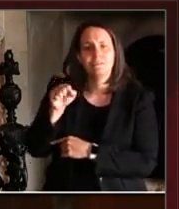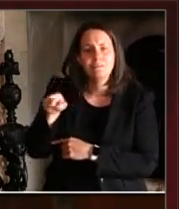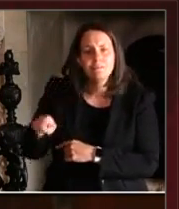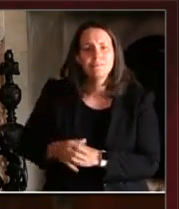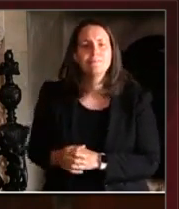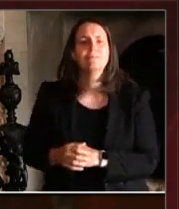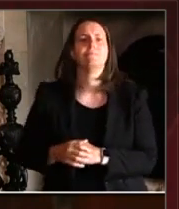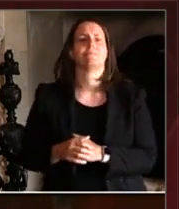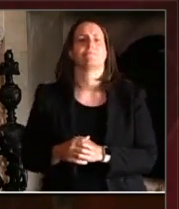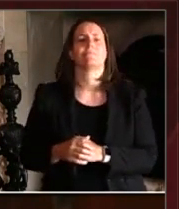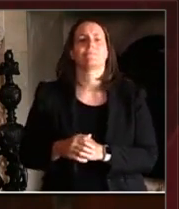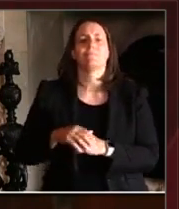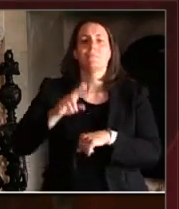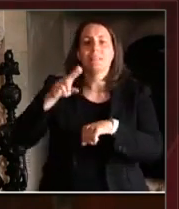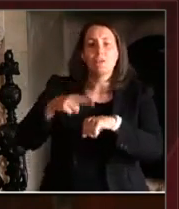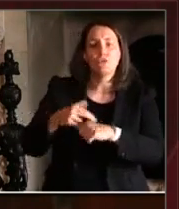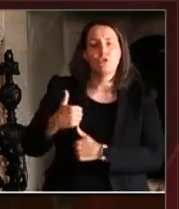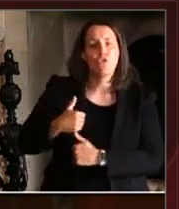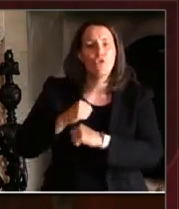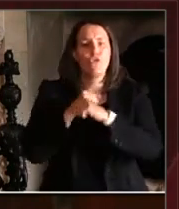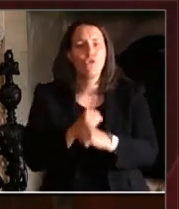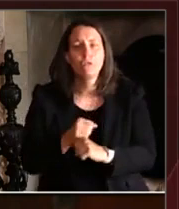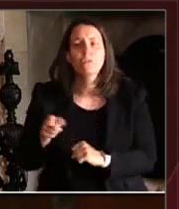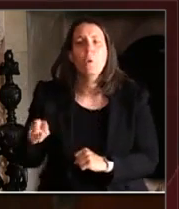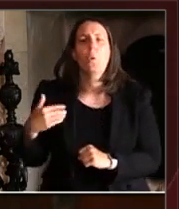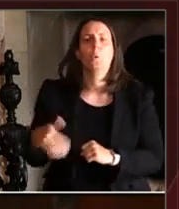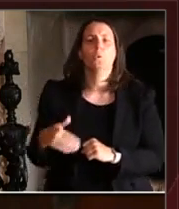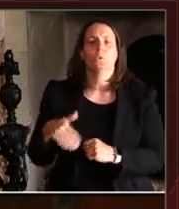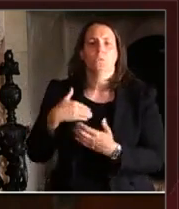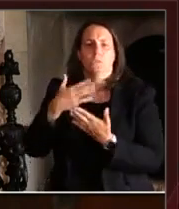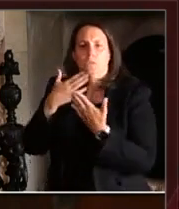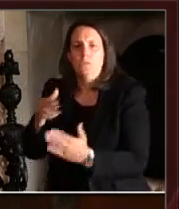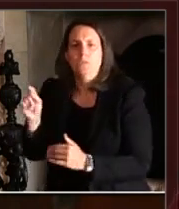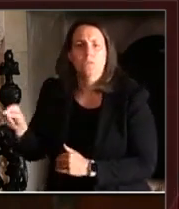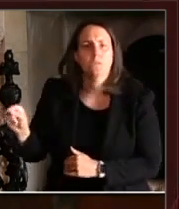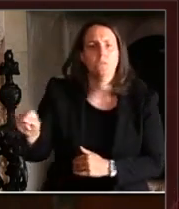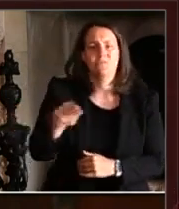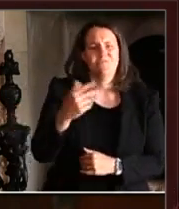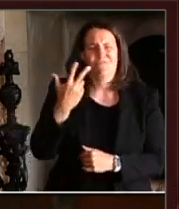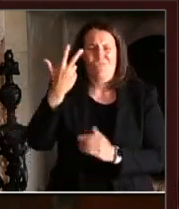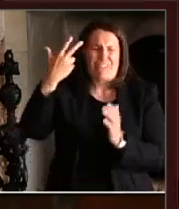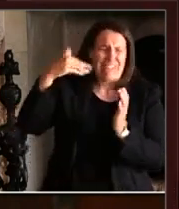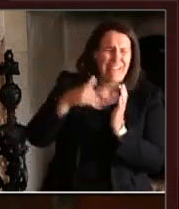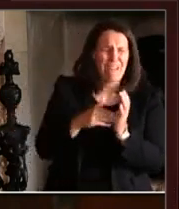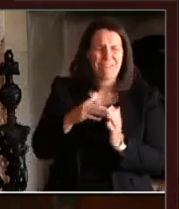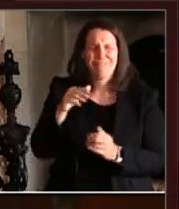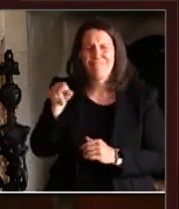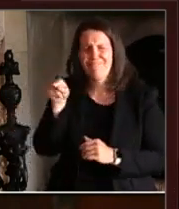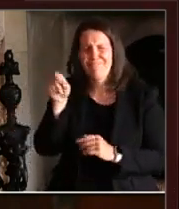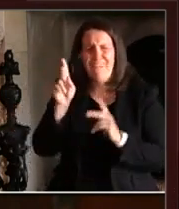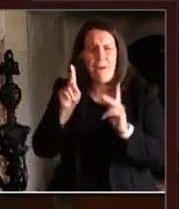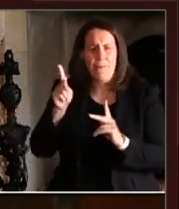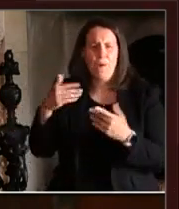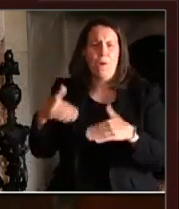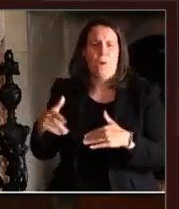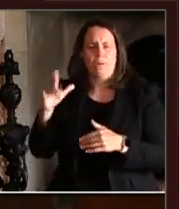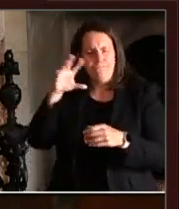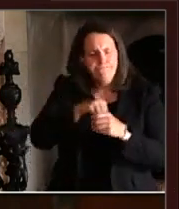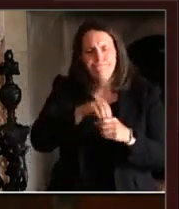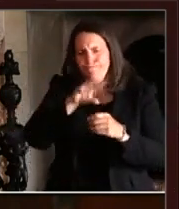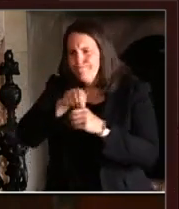Wisconsin National Guard who have done everything from being poll workers to PPE distribution to collecting more than